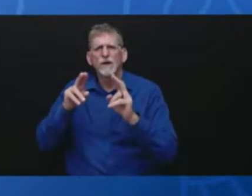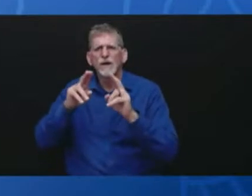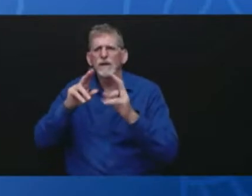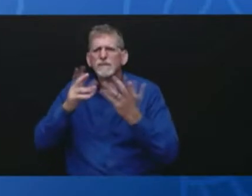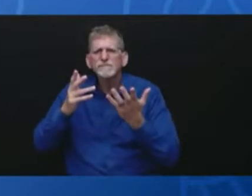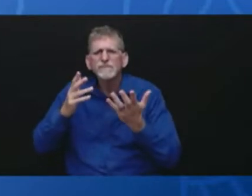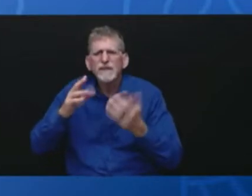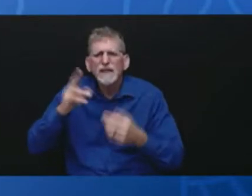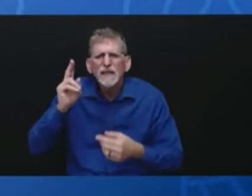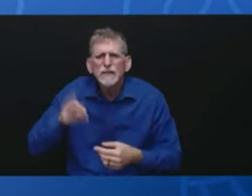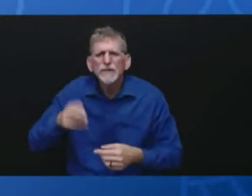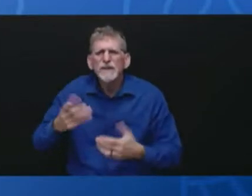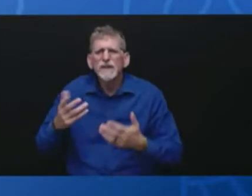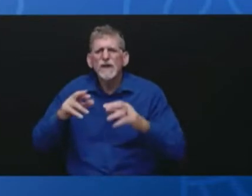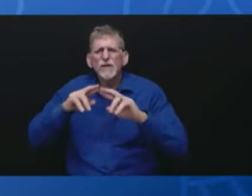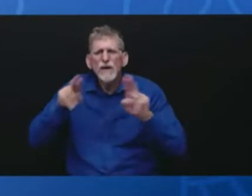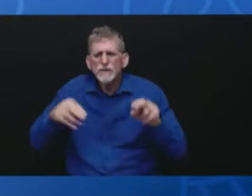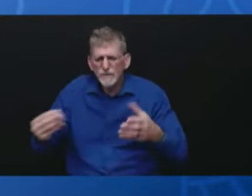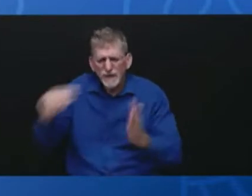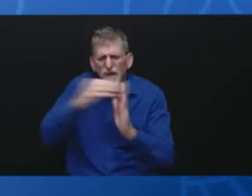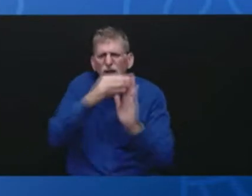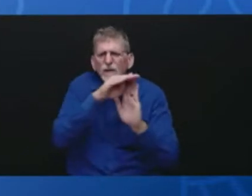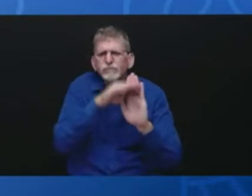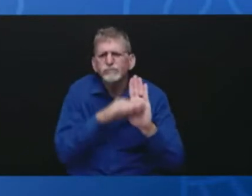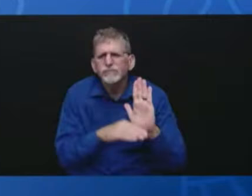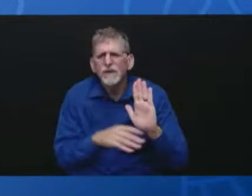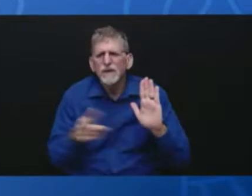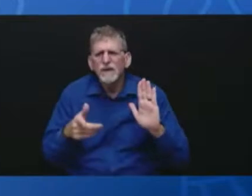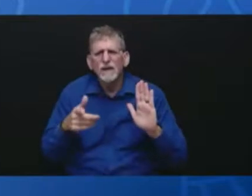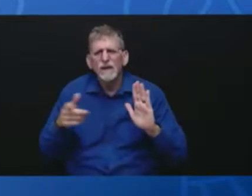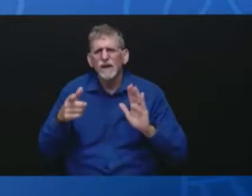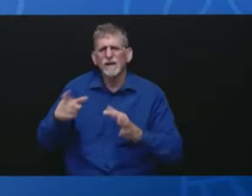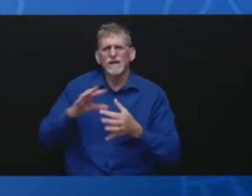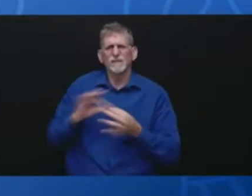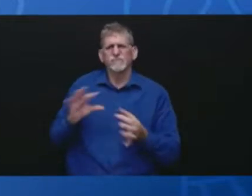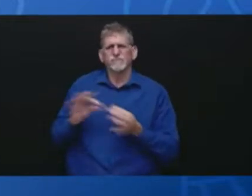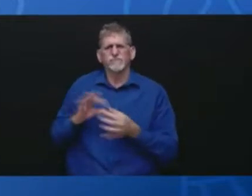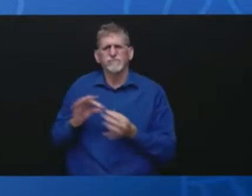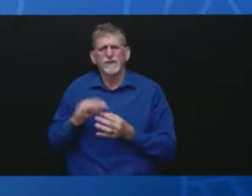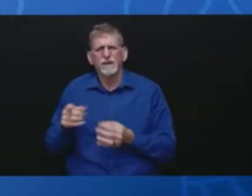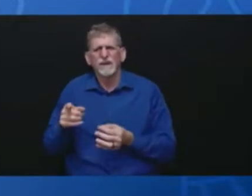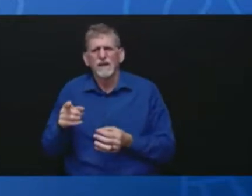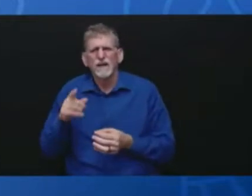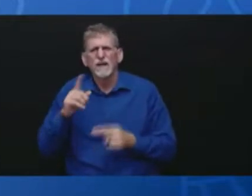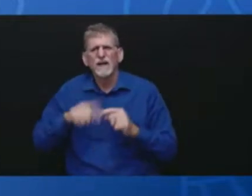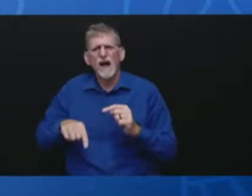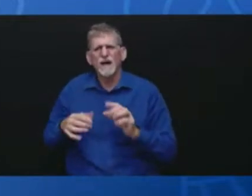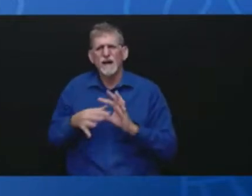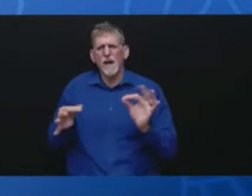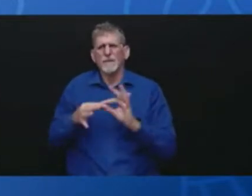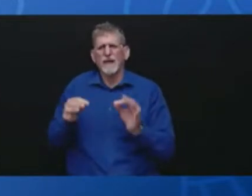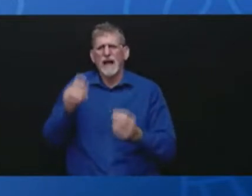his work with UNRWA. So I know you can't comment on a particular visa case. I'm not going to ask you. I know the drill. But in a larger